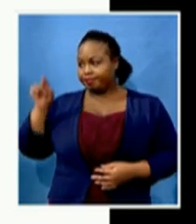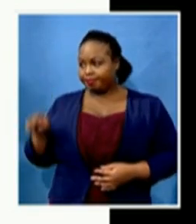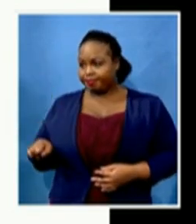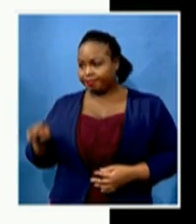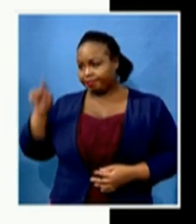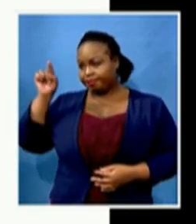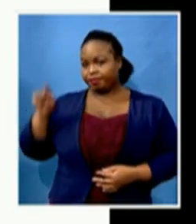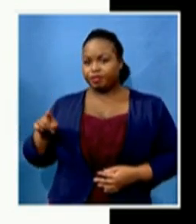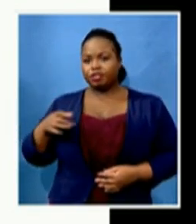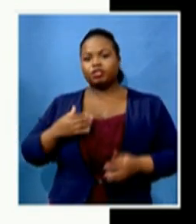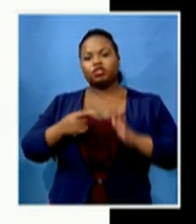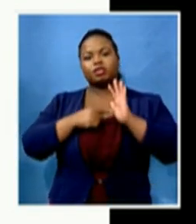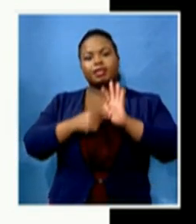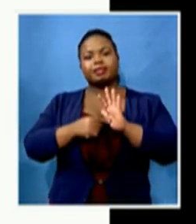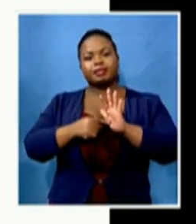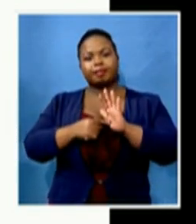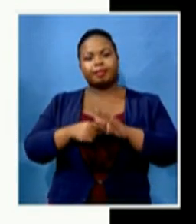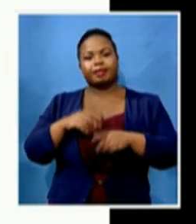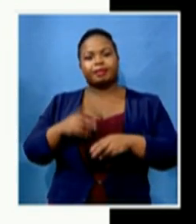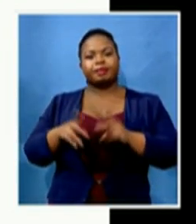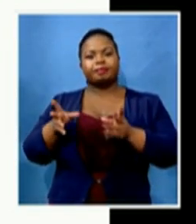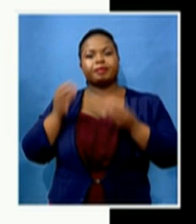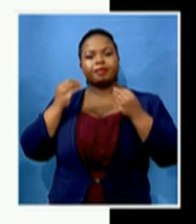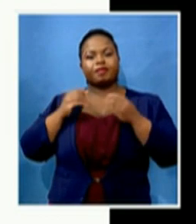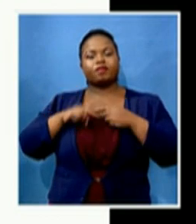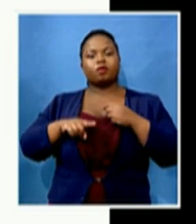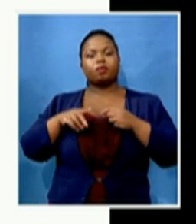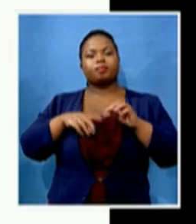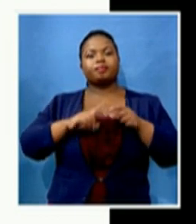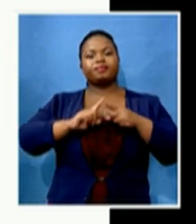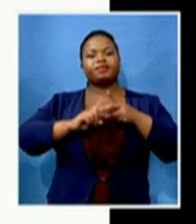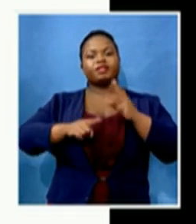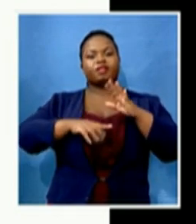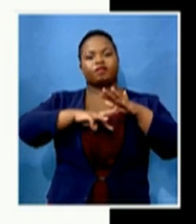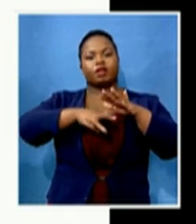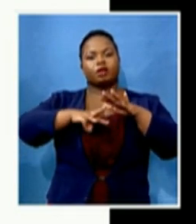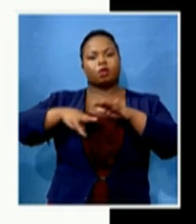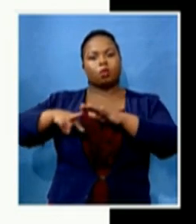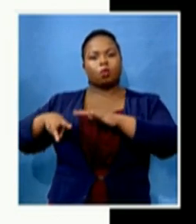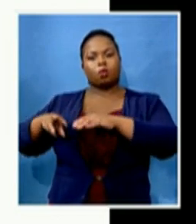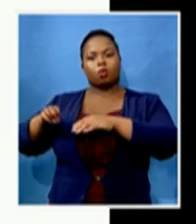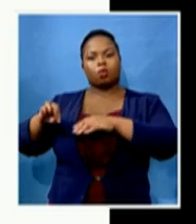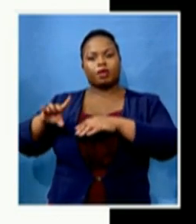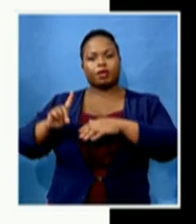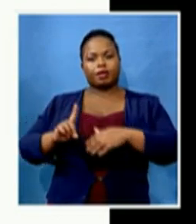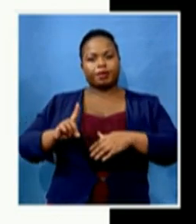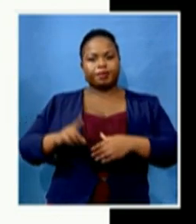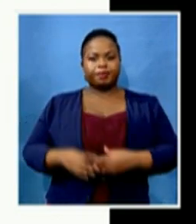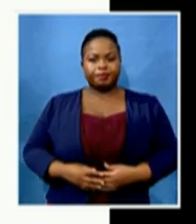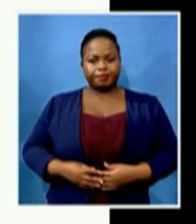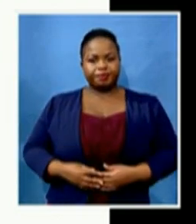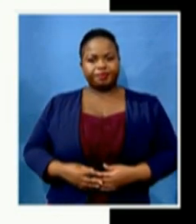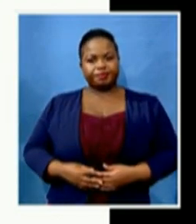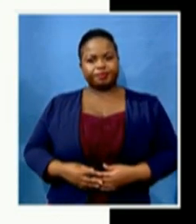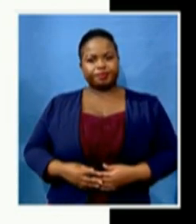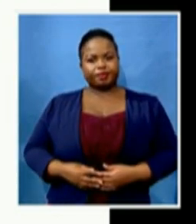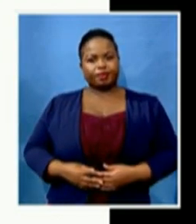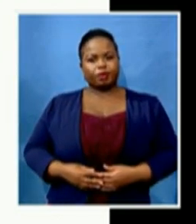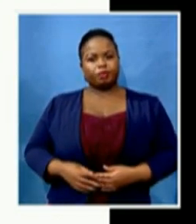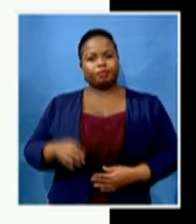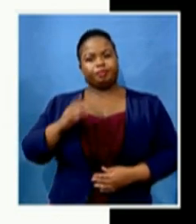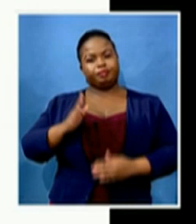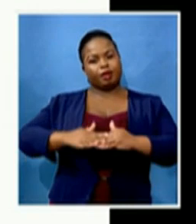ward IDs, but just listing, for example, the 100 most high-risk wards, and